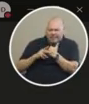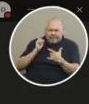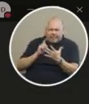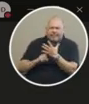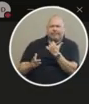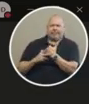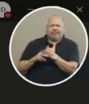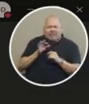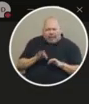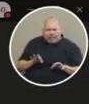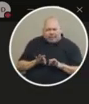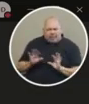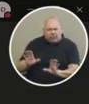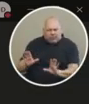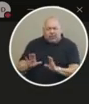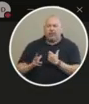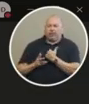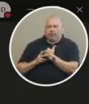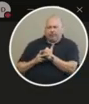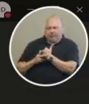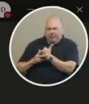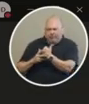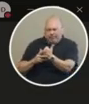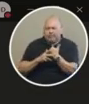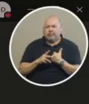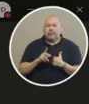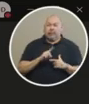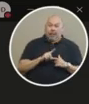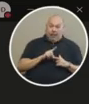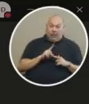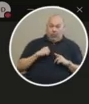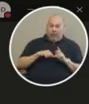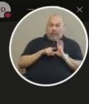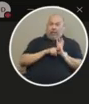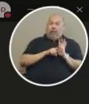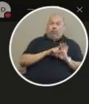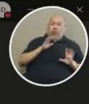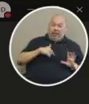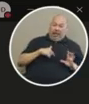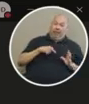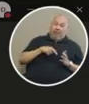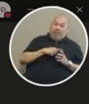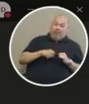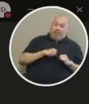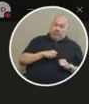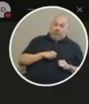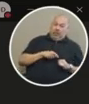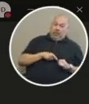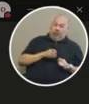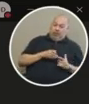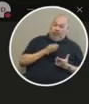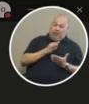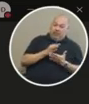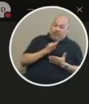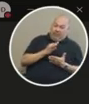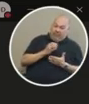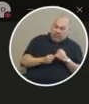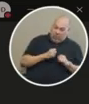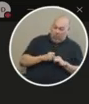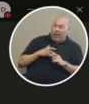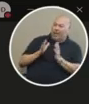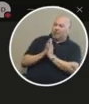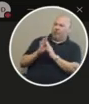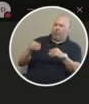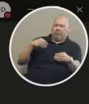that's non-essential, in order to address the deficit that we know we're going to have in this fiscal year. All we're asking for is flexibility.